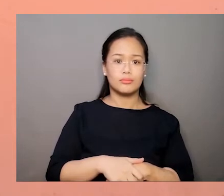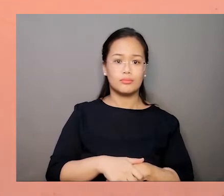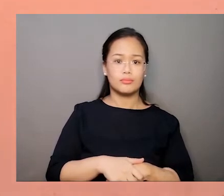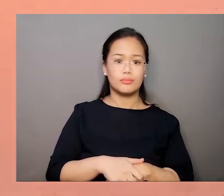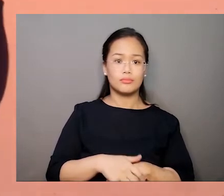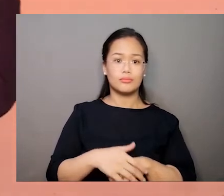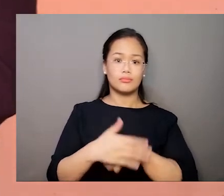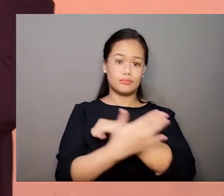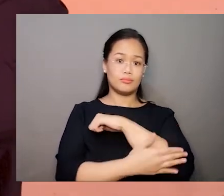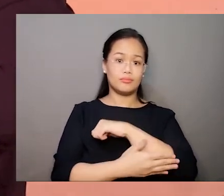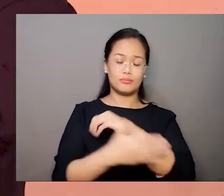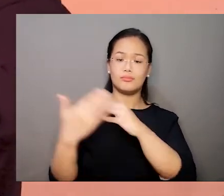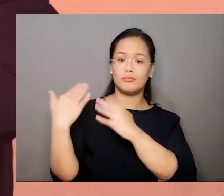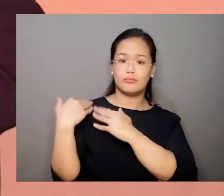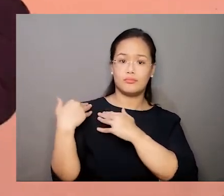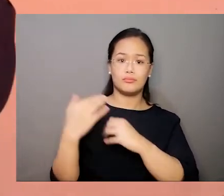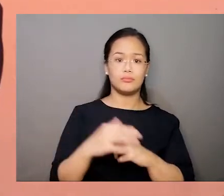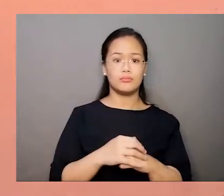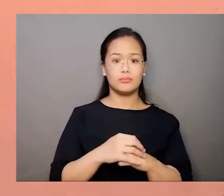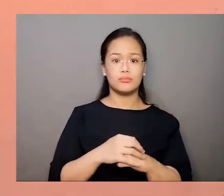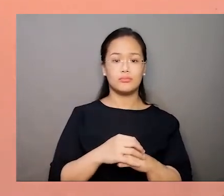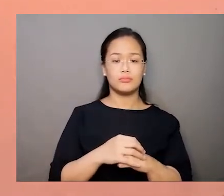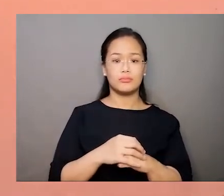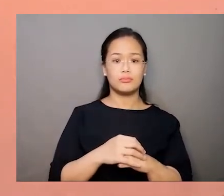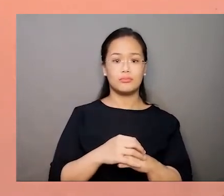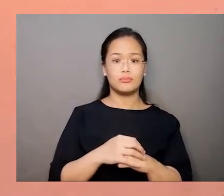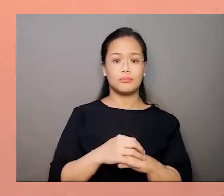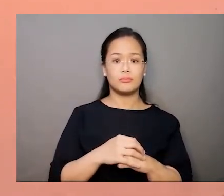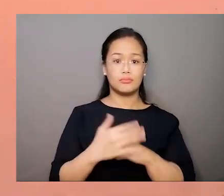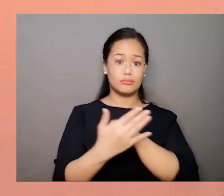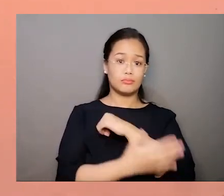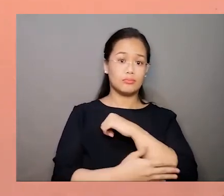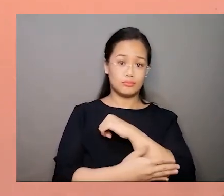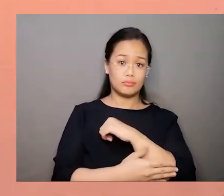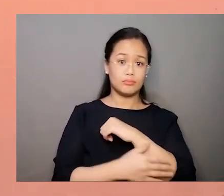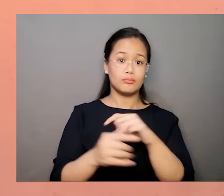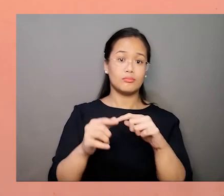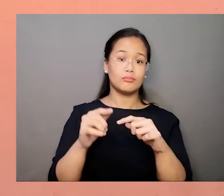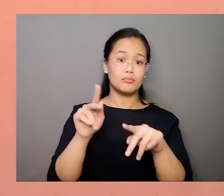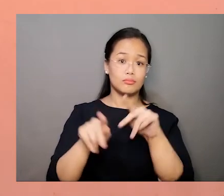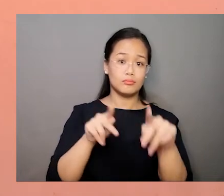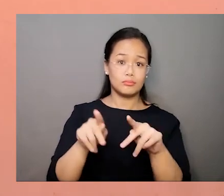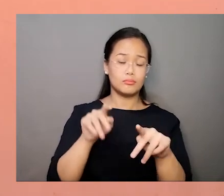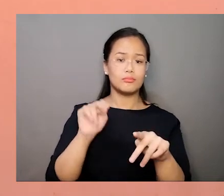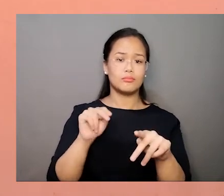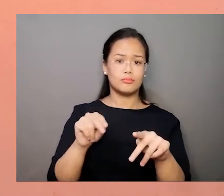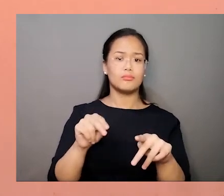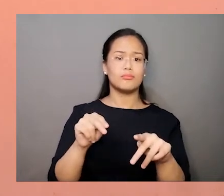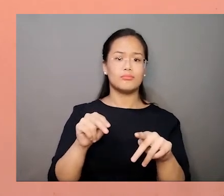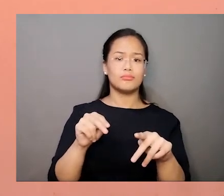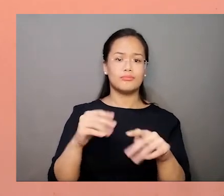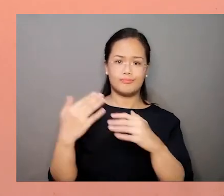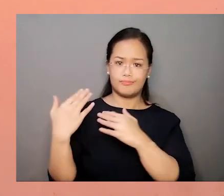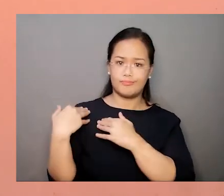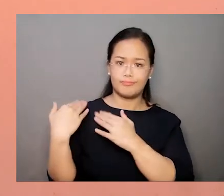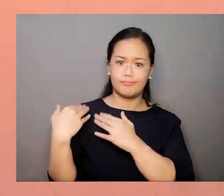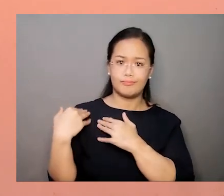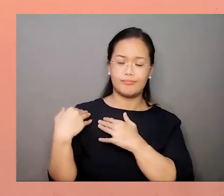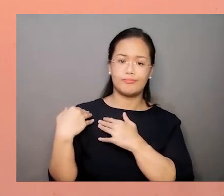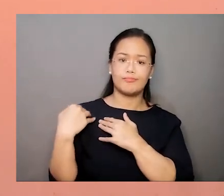State obligations. State parties must address all aspects of their legal obligations under the